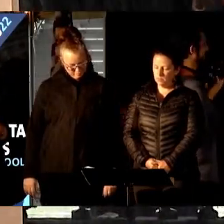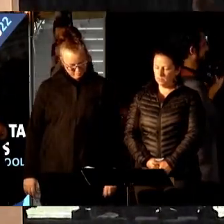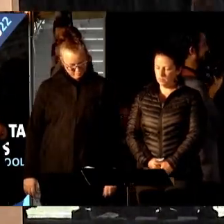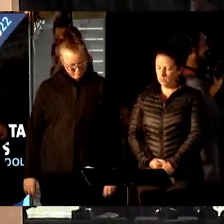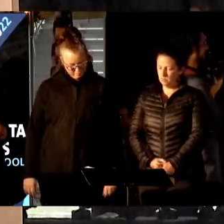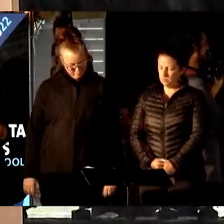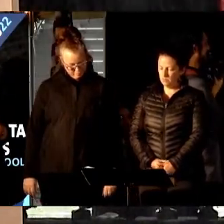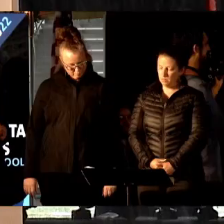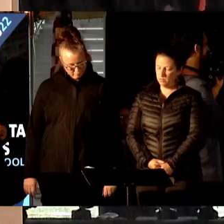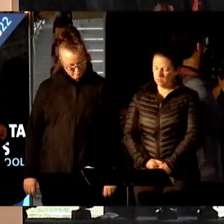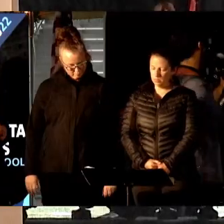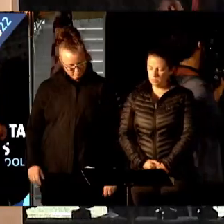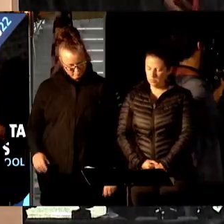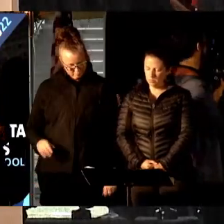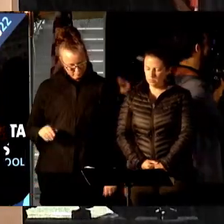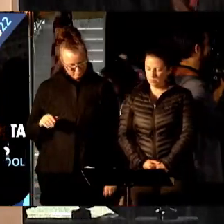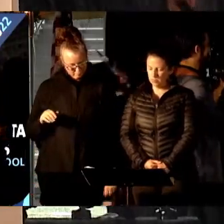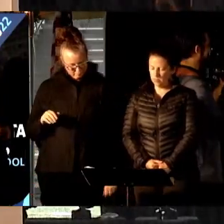Tapia.